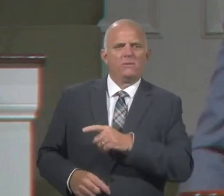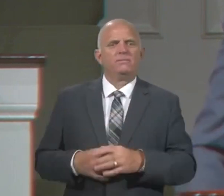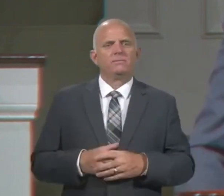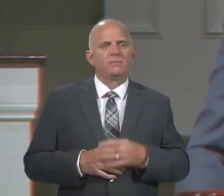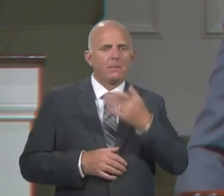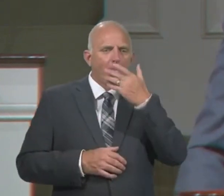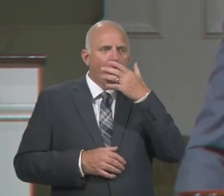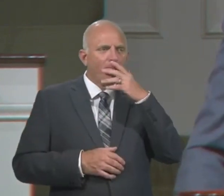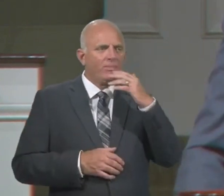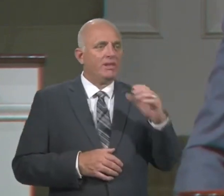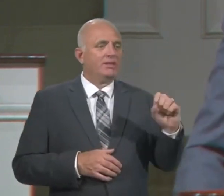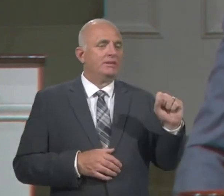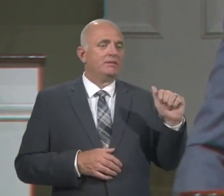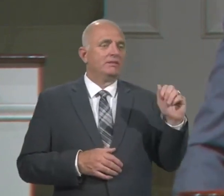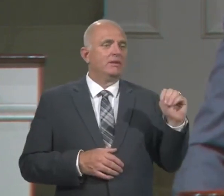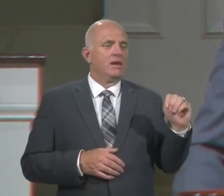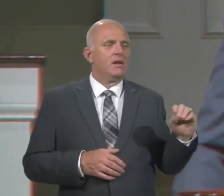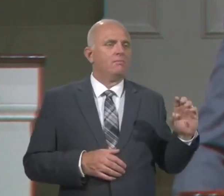Sam Sprunger.